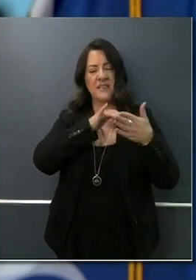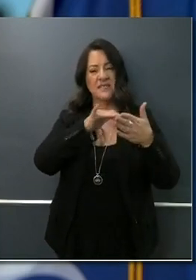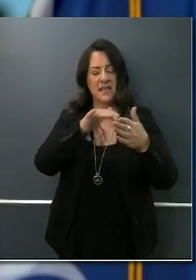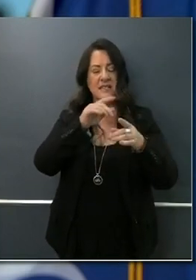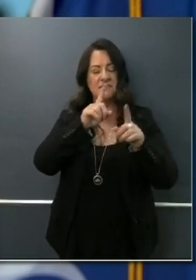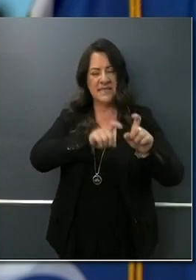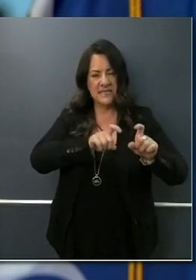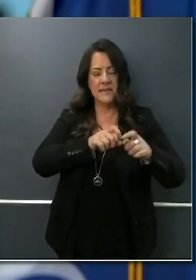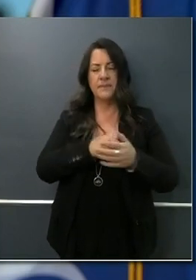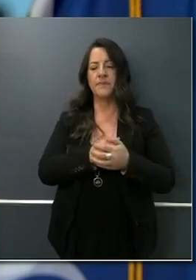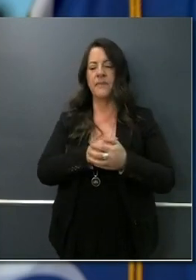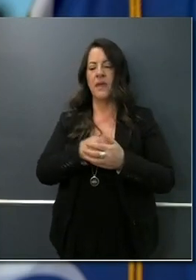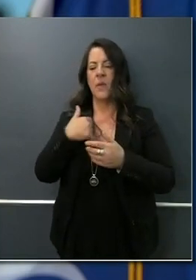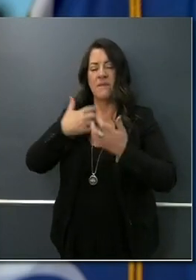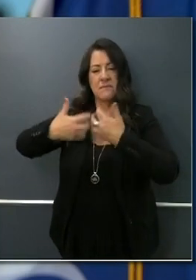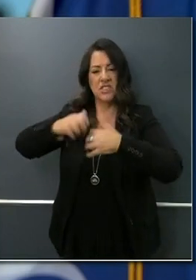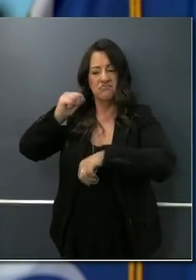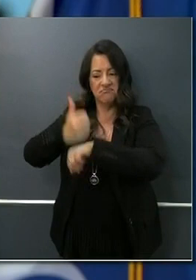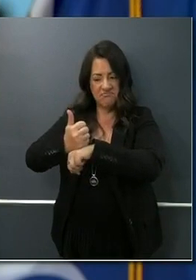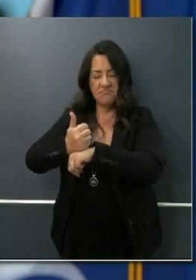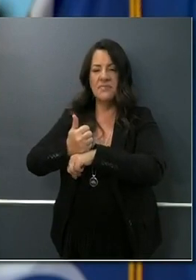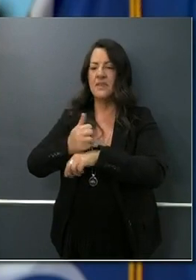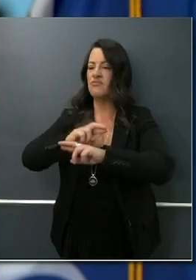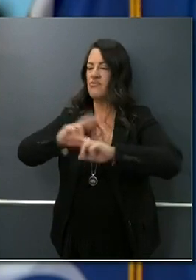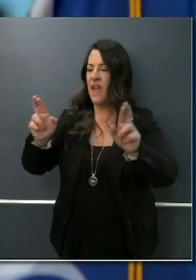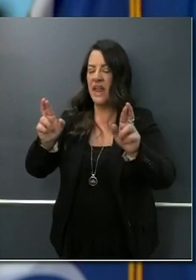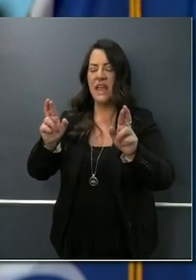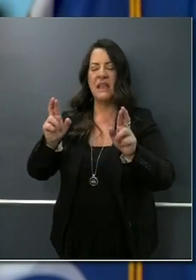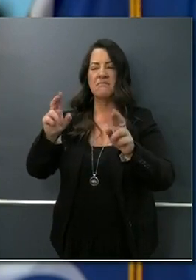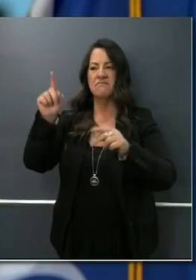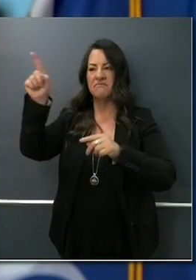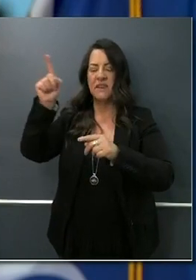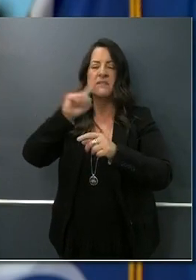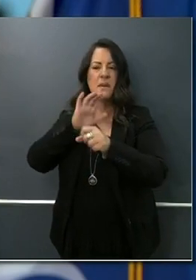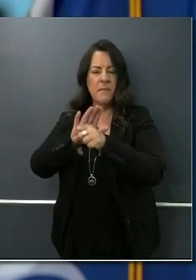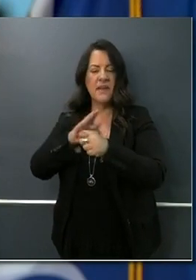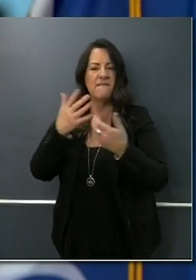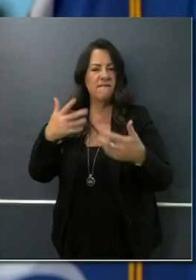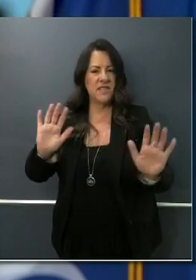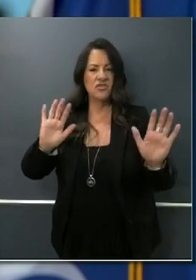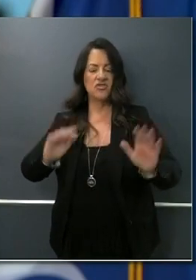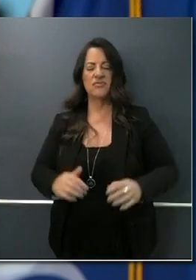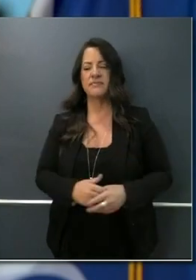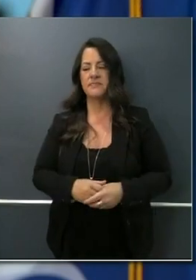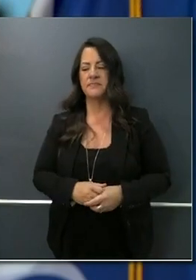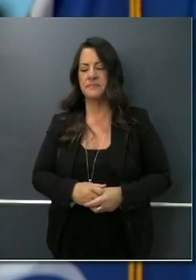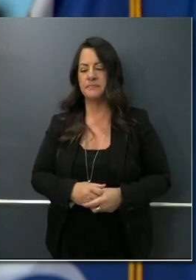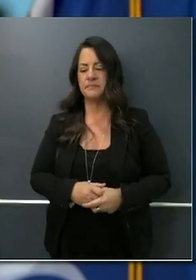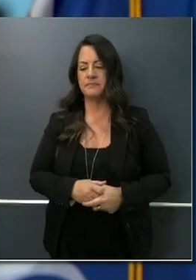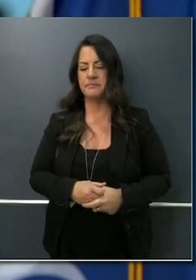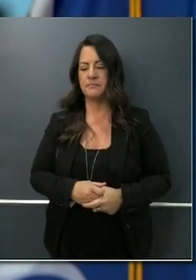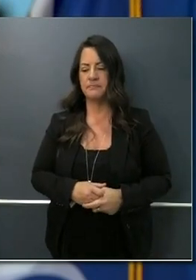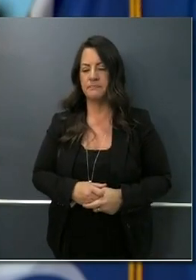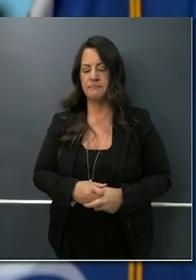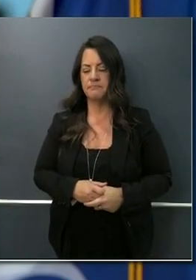confident that those also are fully loaded commitments. Jeremy White, Politico.